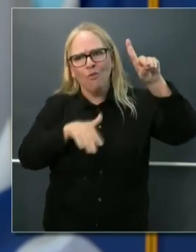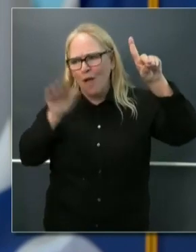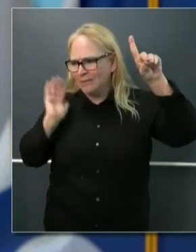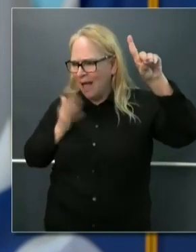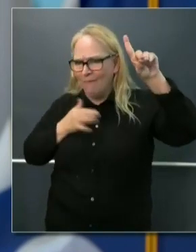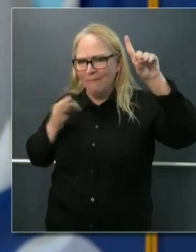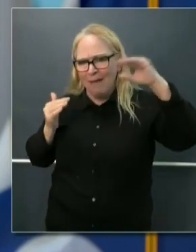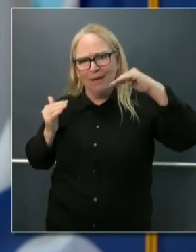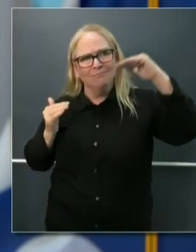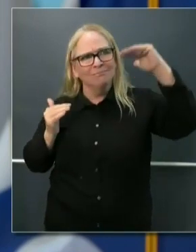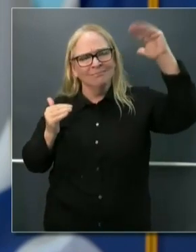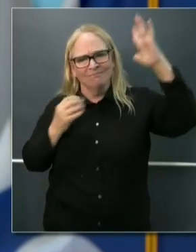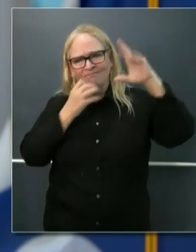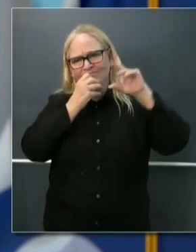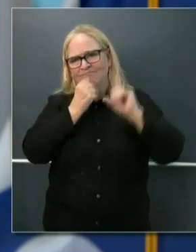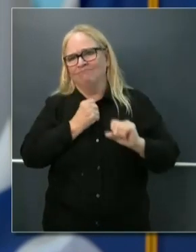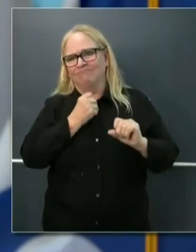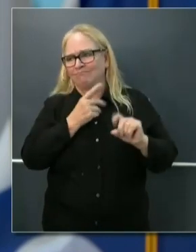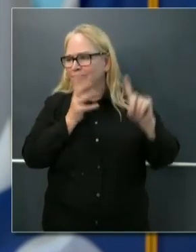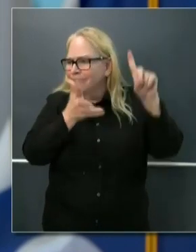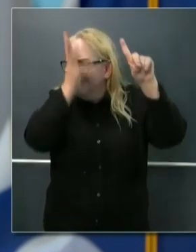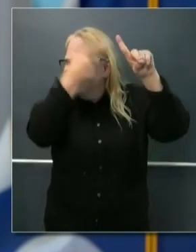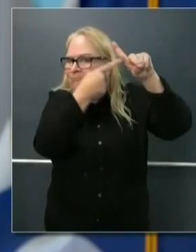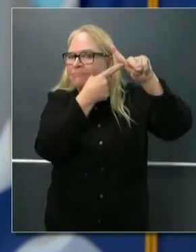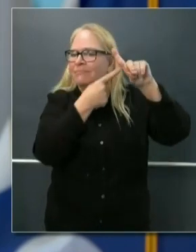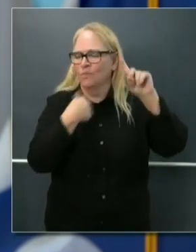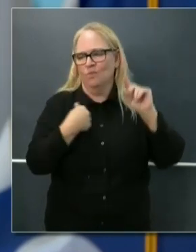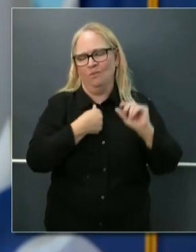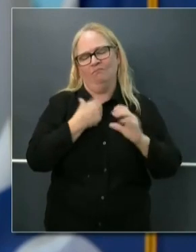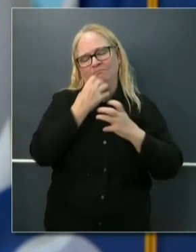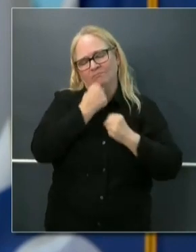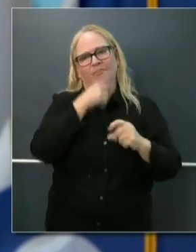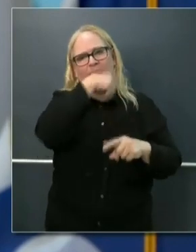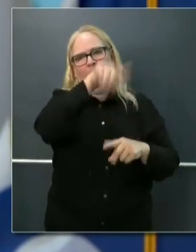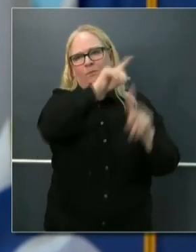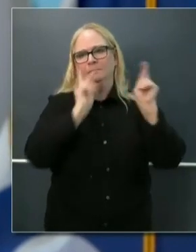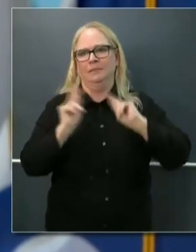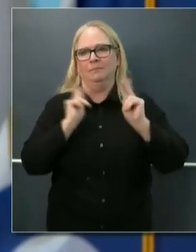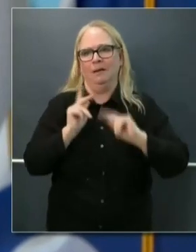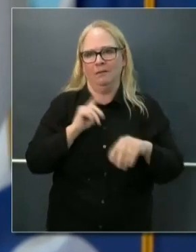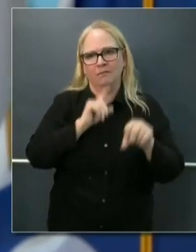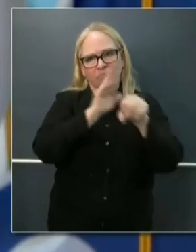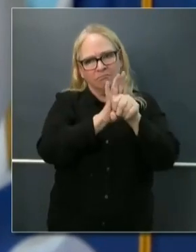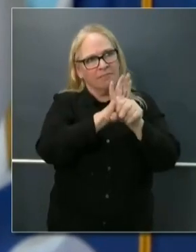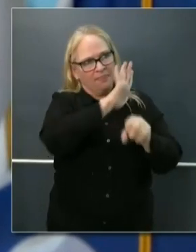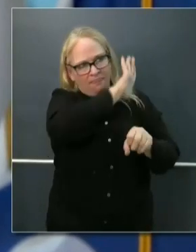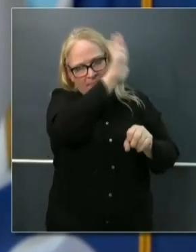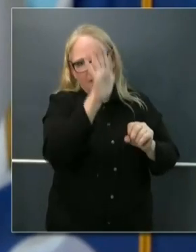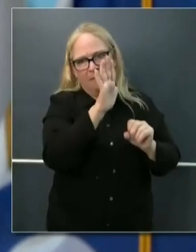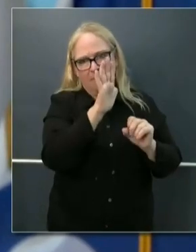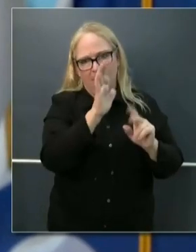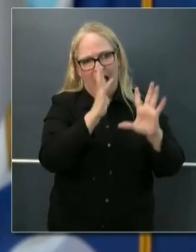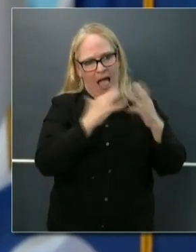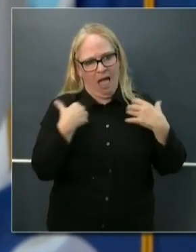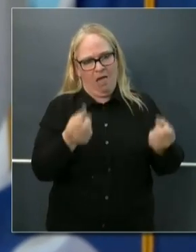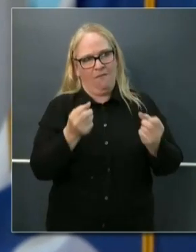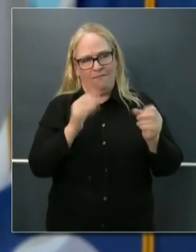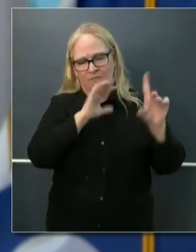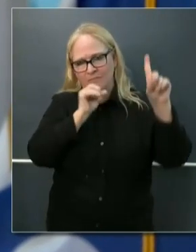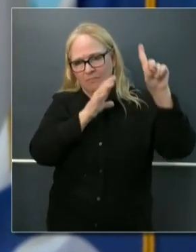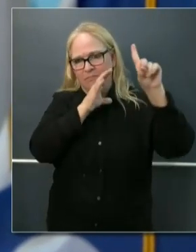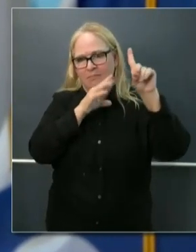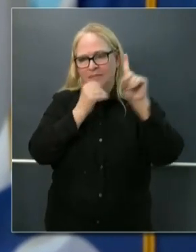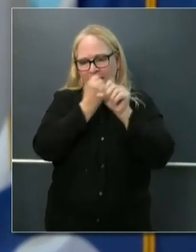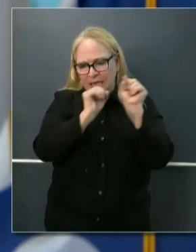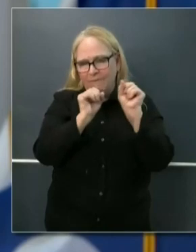most precious resource we have. And so we are committed to their health, to their safety, and working